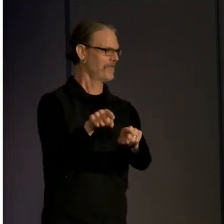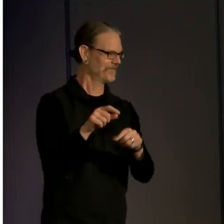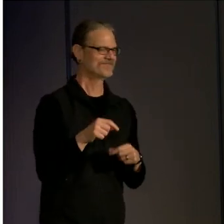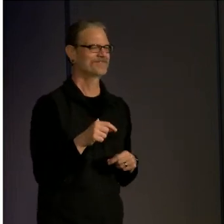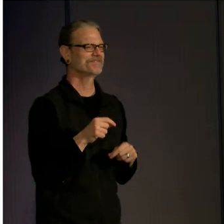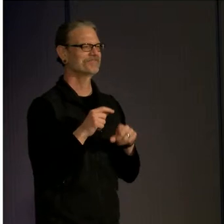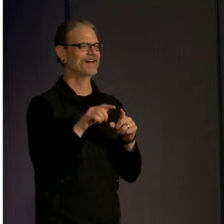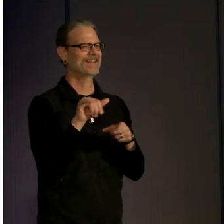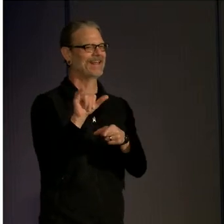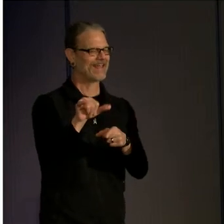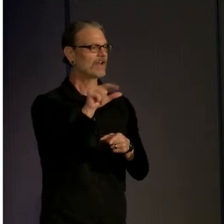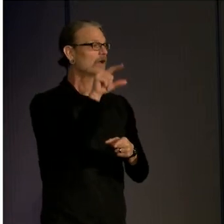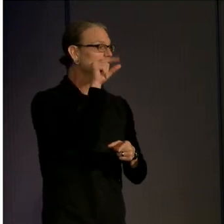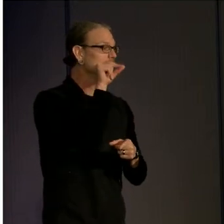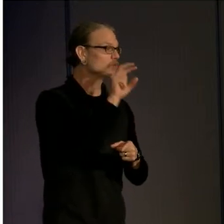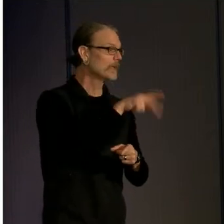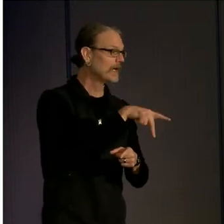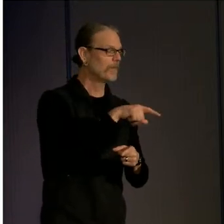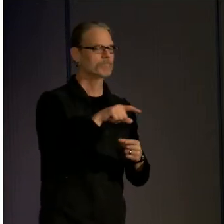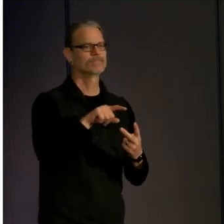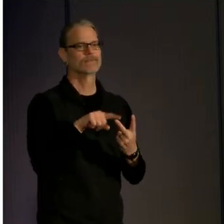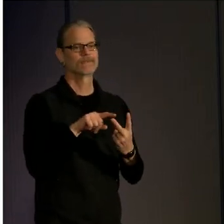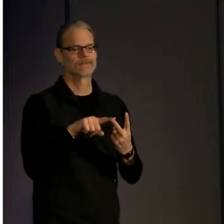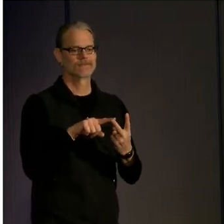of those things, the tweet up or